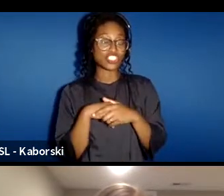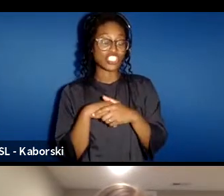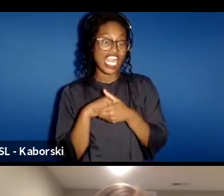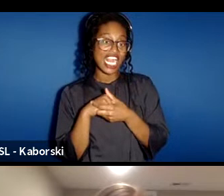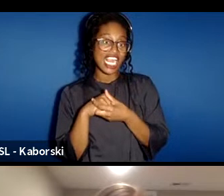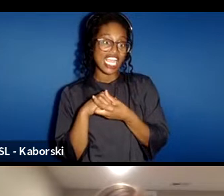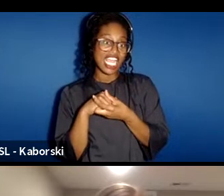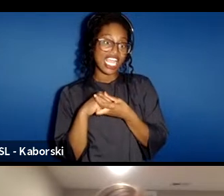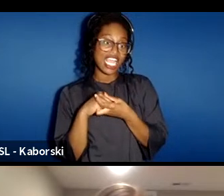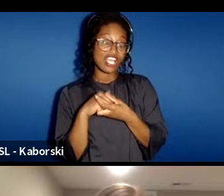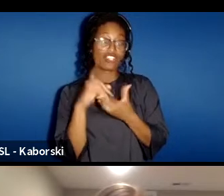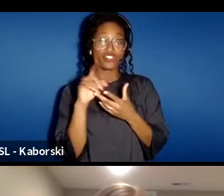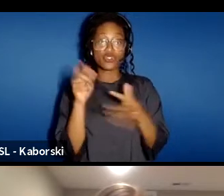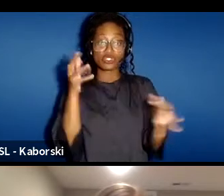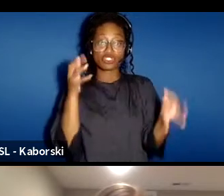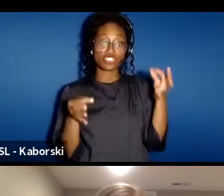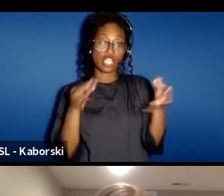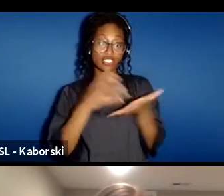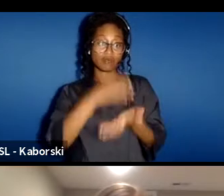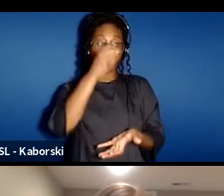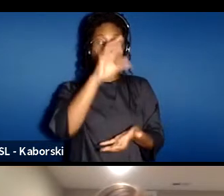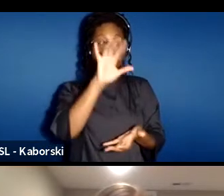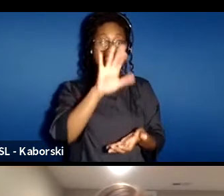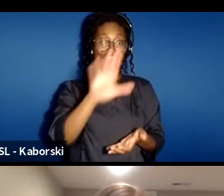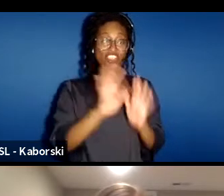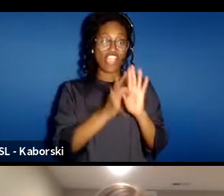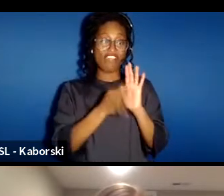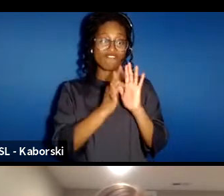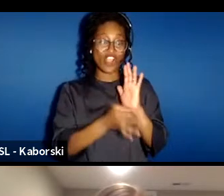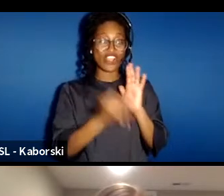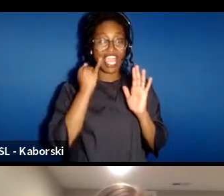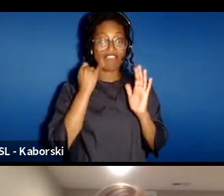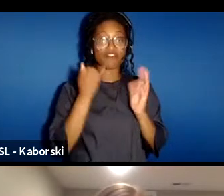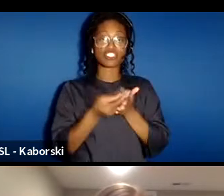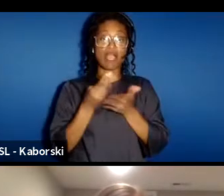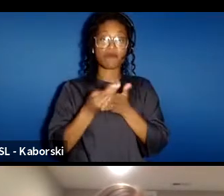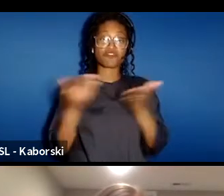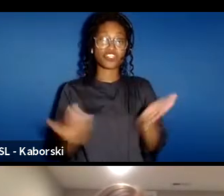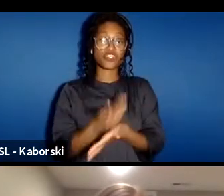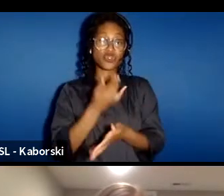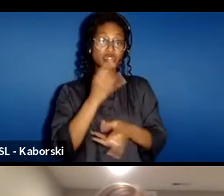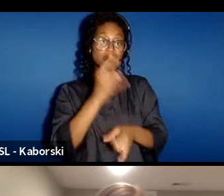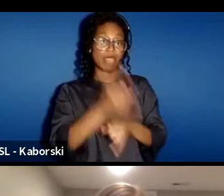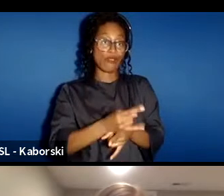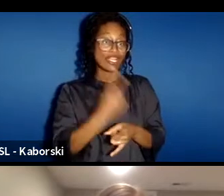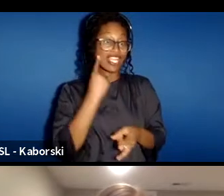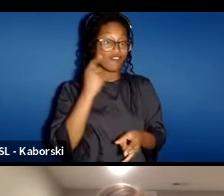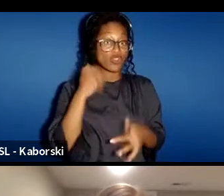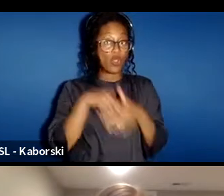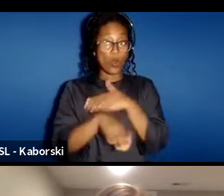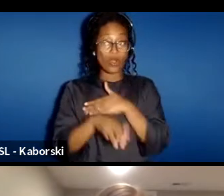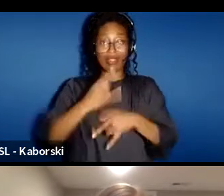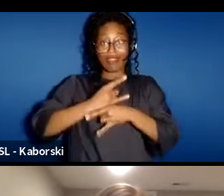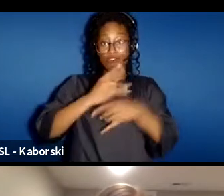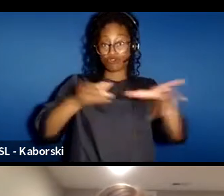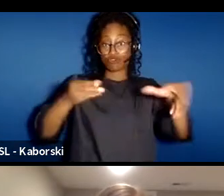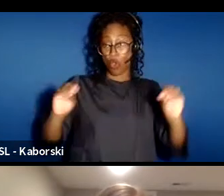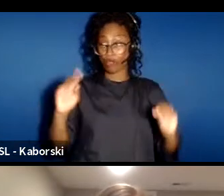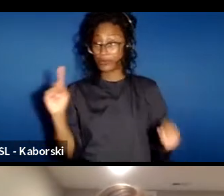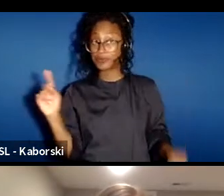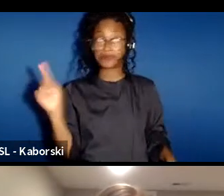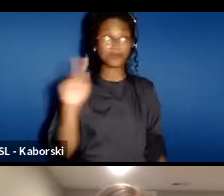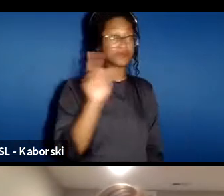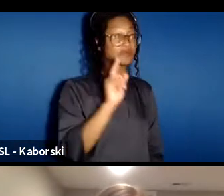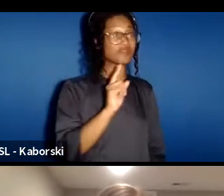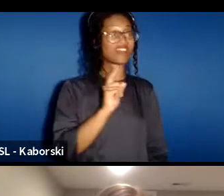Do you judge bottles by their covers when you're shopping for new spirits? So when you go into the liquor store, are you picking